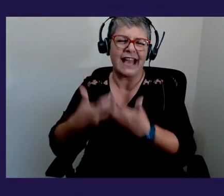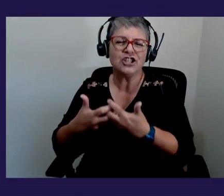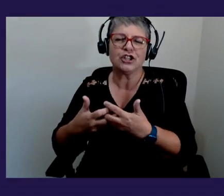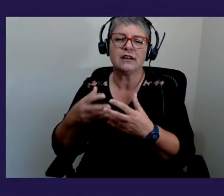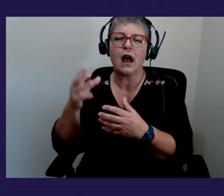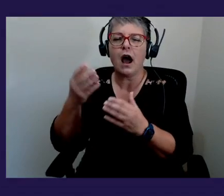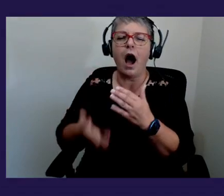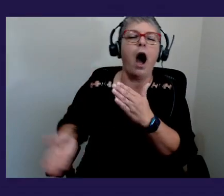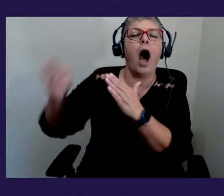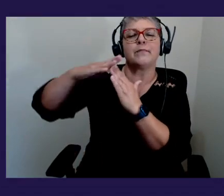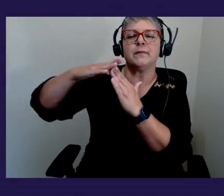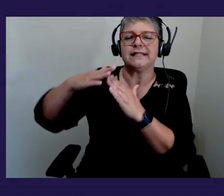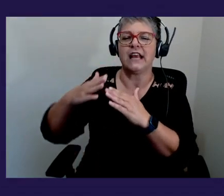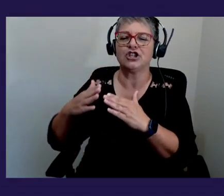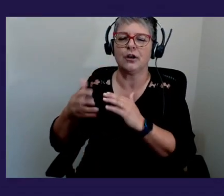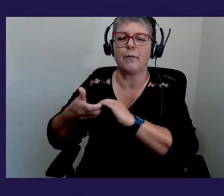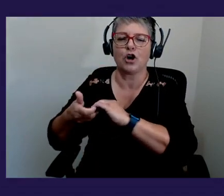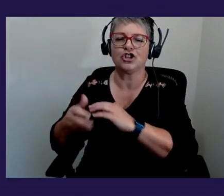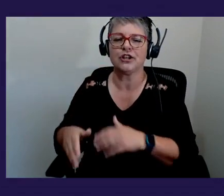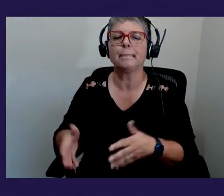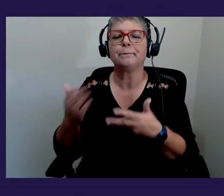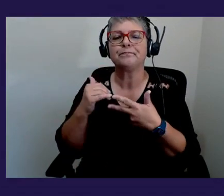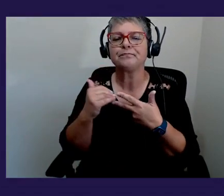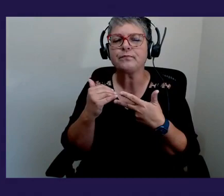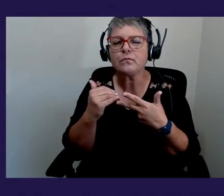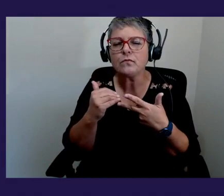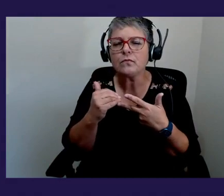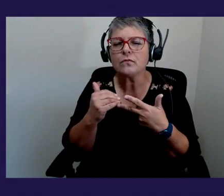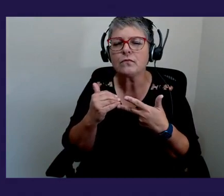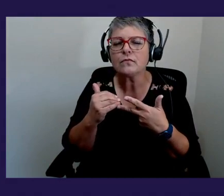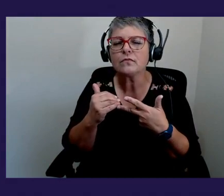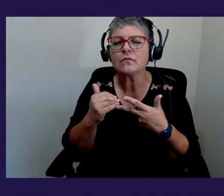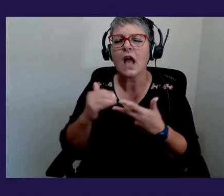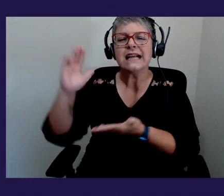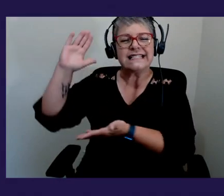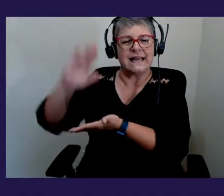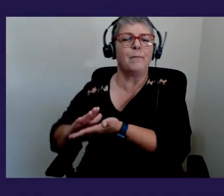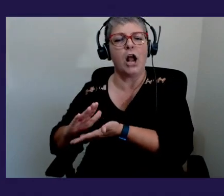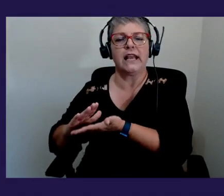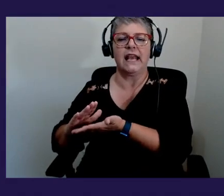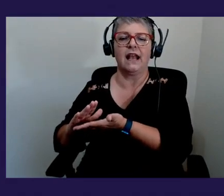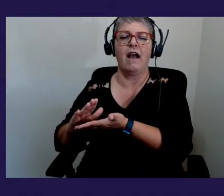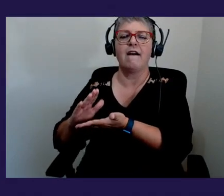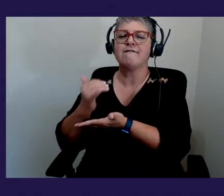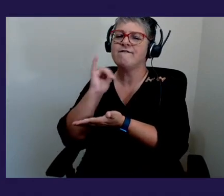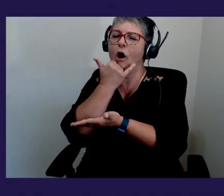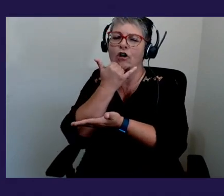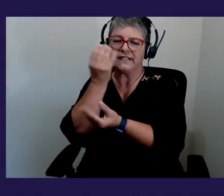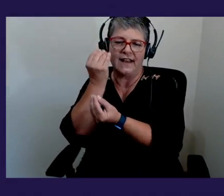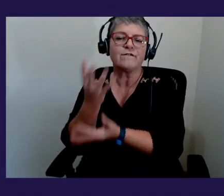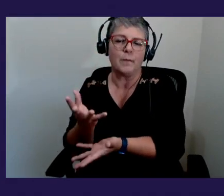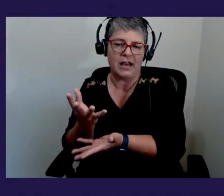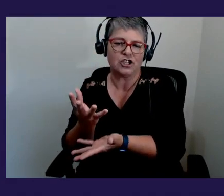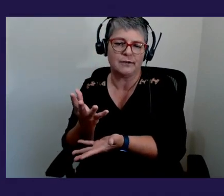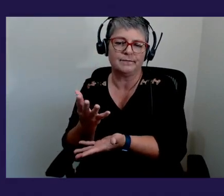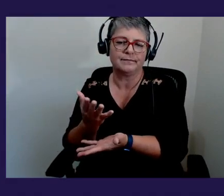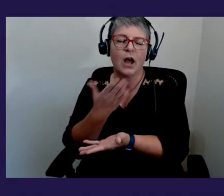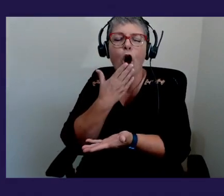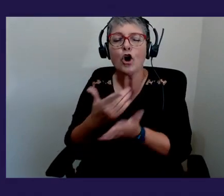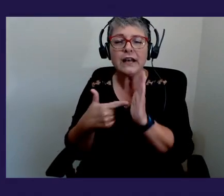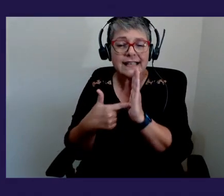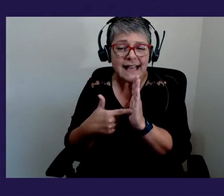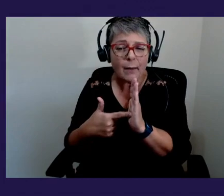were tools to debunk false information or refute false information. Good example of one of these tools is